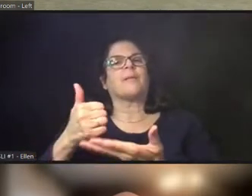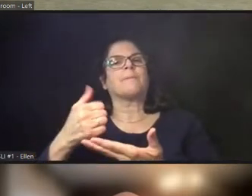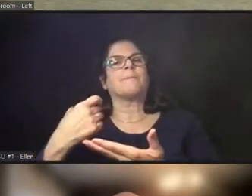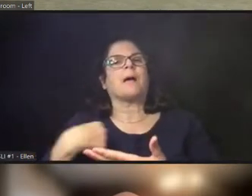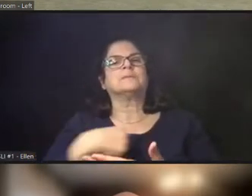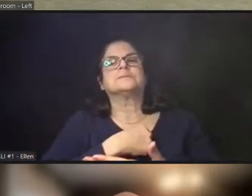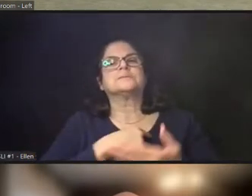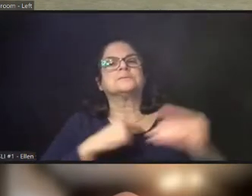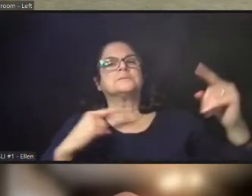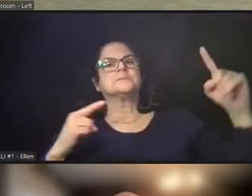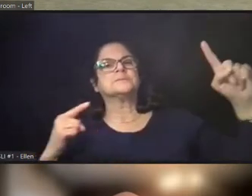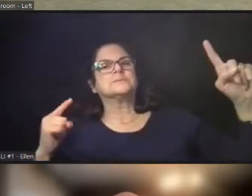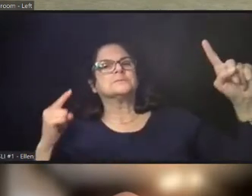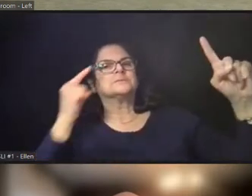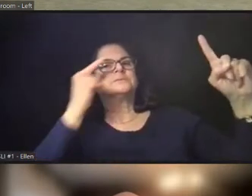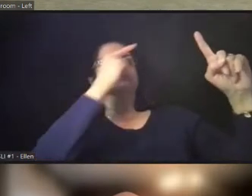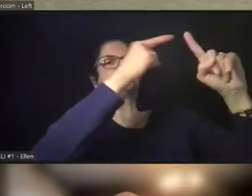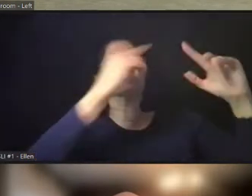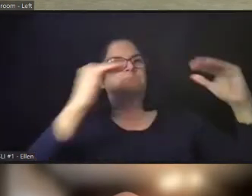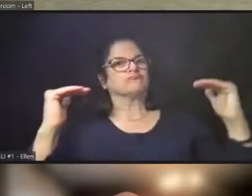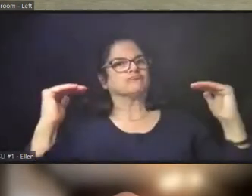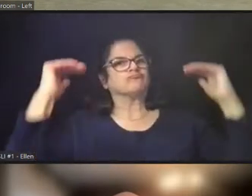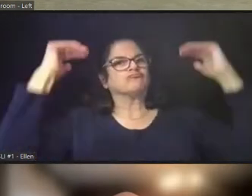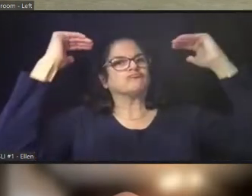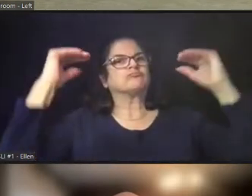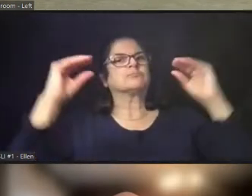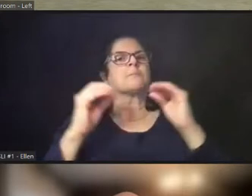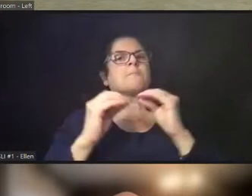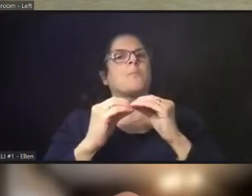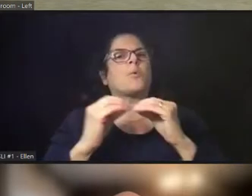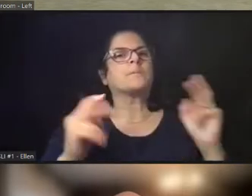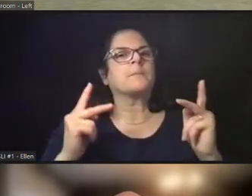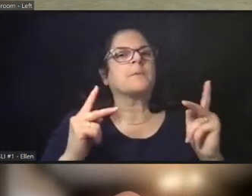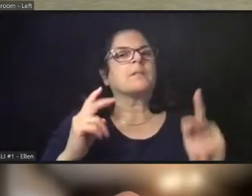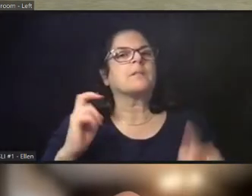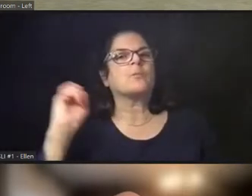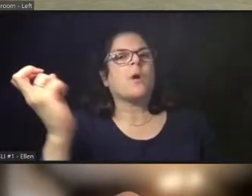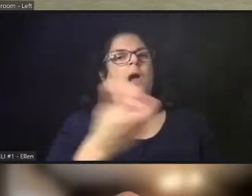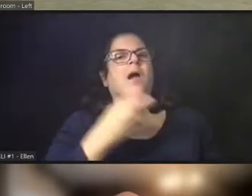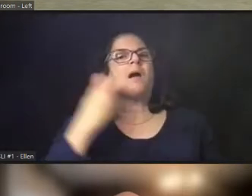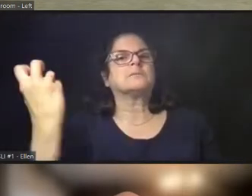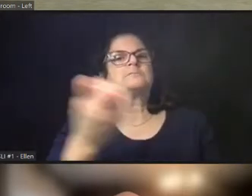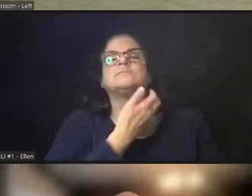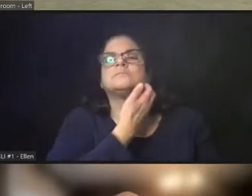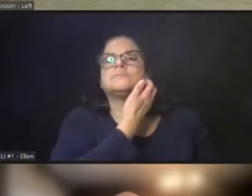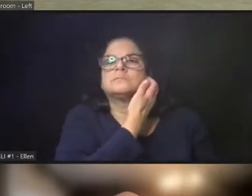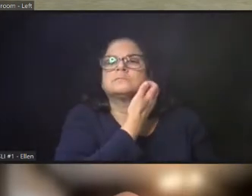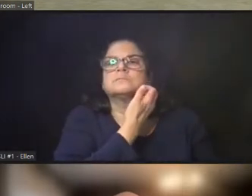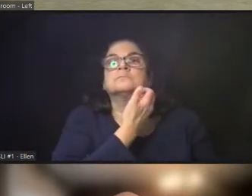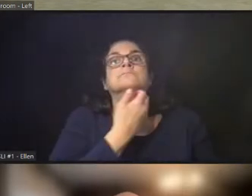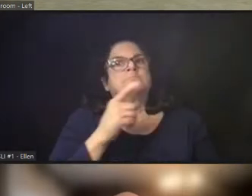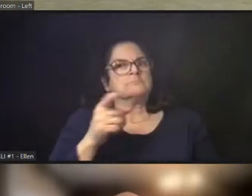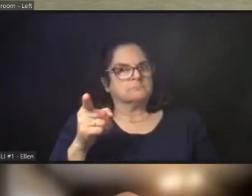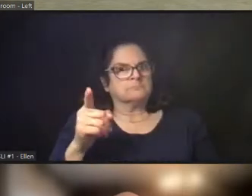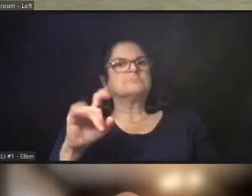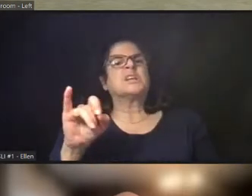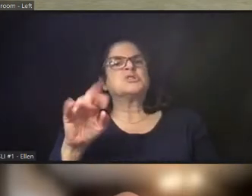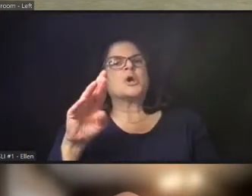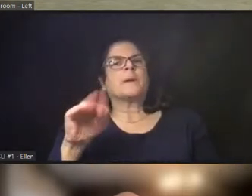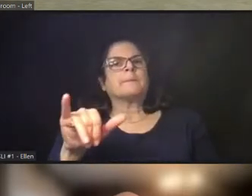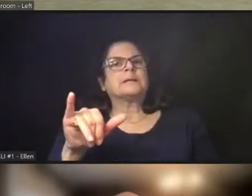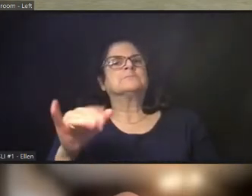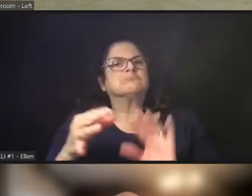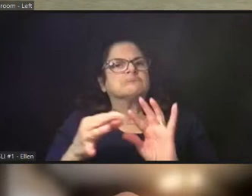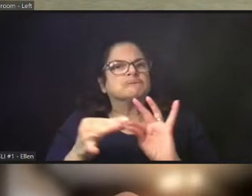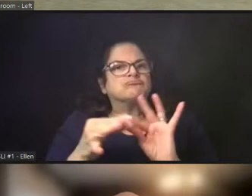healthier level in ridership than where we're at today. And hopefully, as Jeremy indicated, we've seen continuous growth over this year.